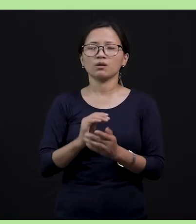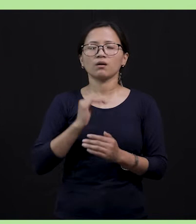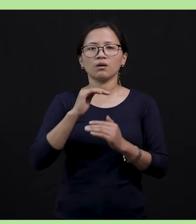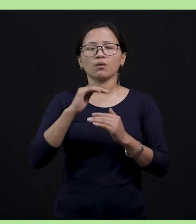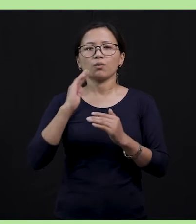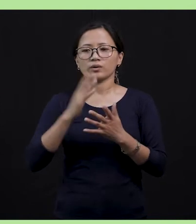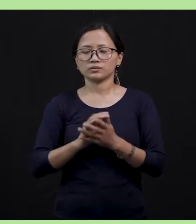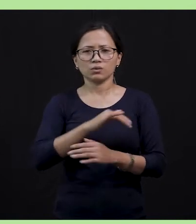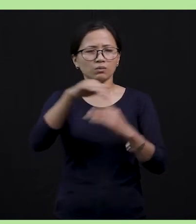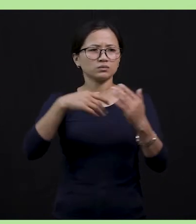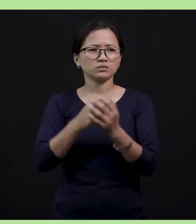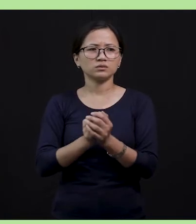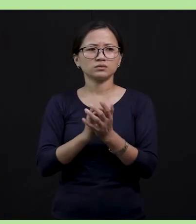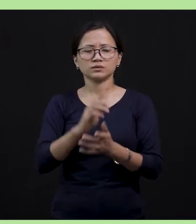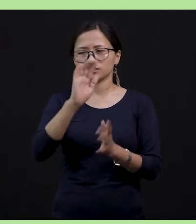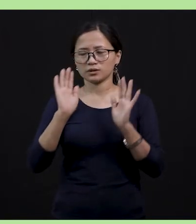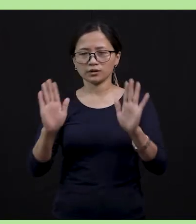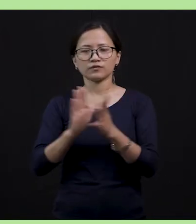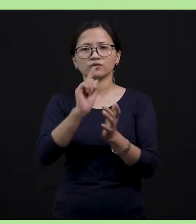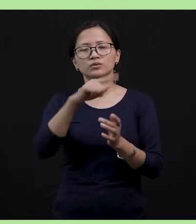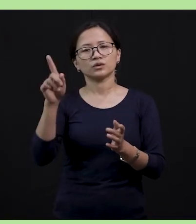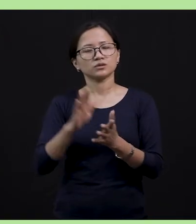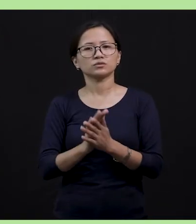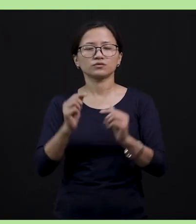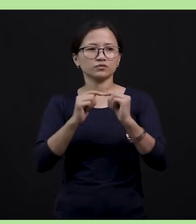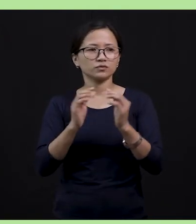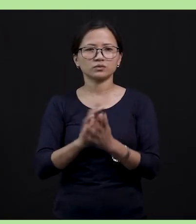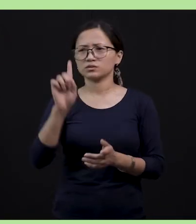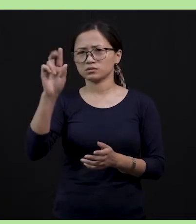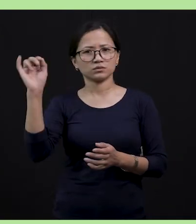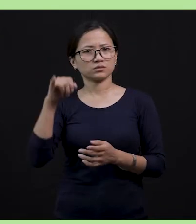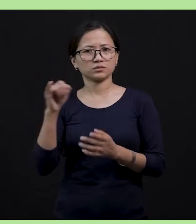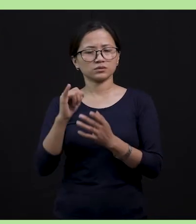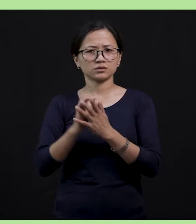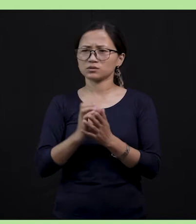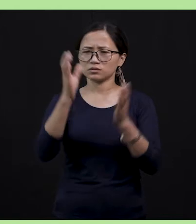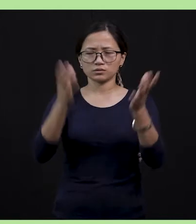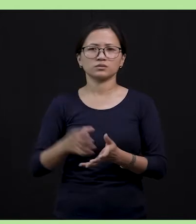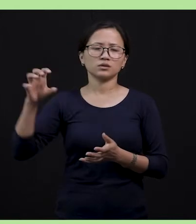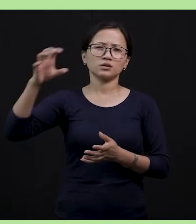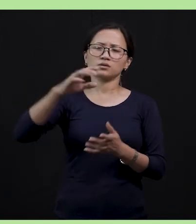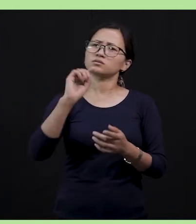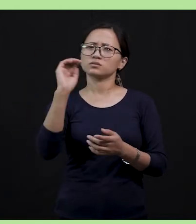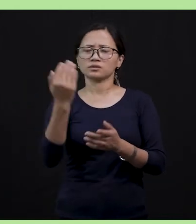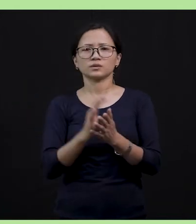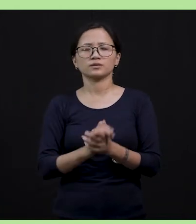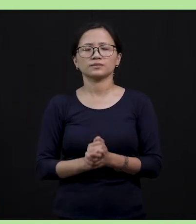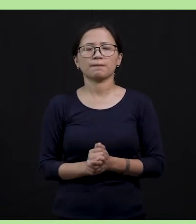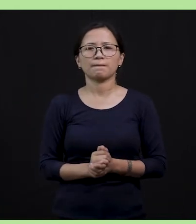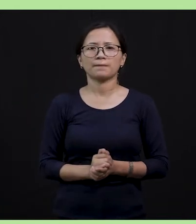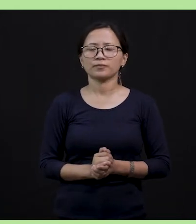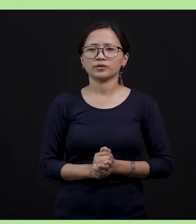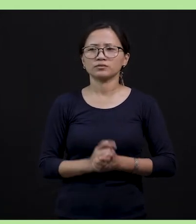decides who is an adult. So there are countries where the adult is 16, there are countries where it is 18, where it is 21. In India, it